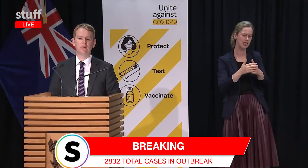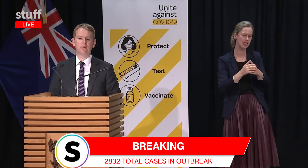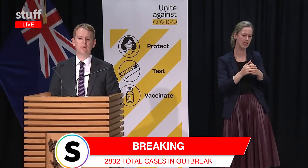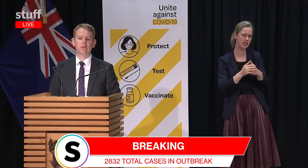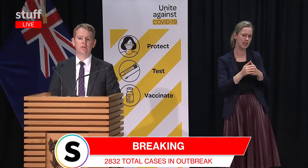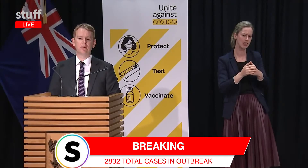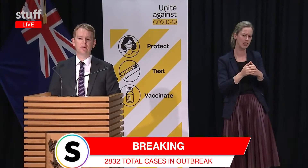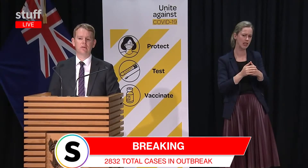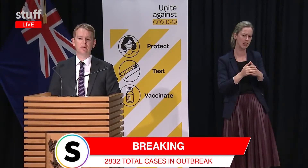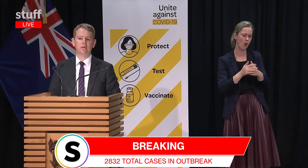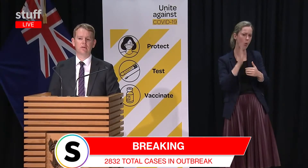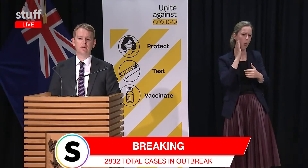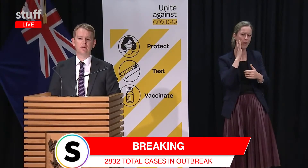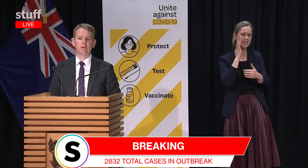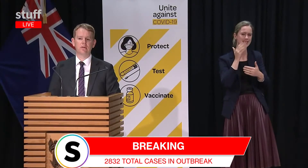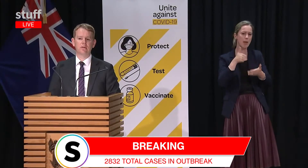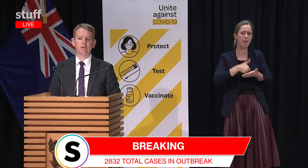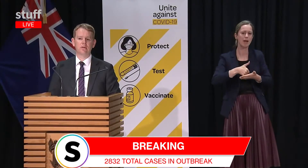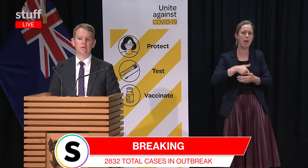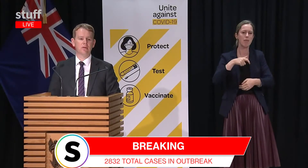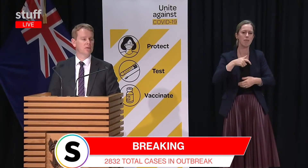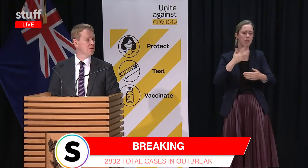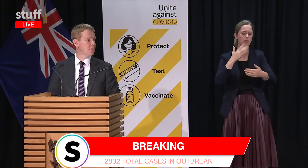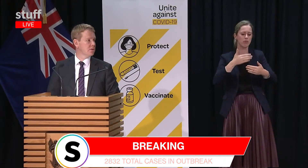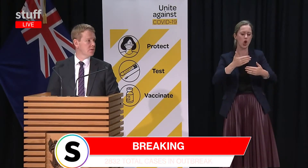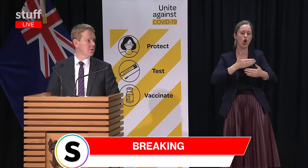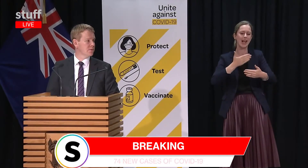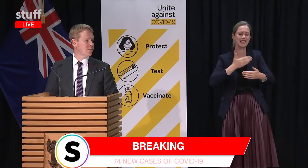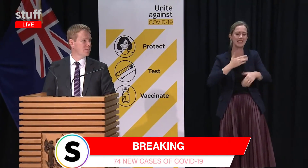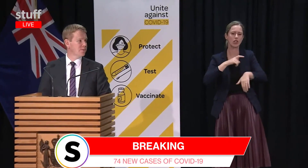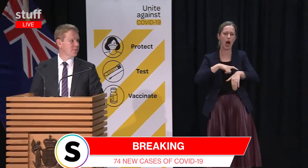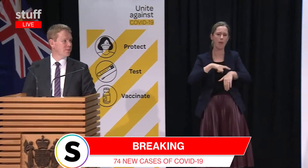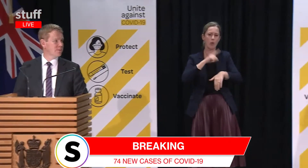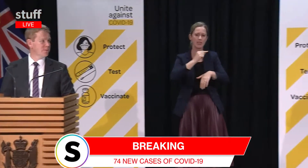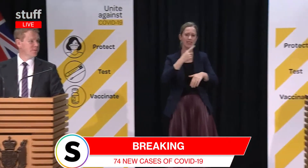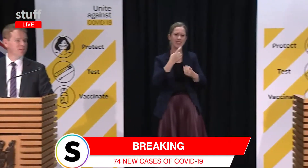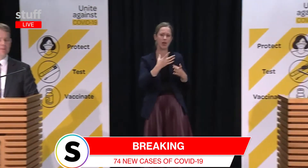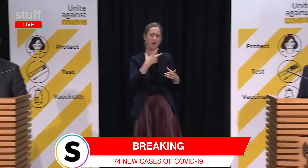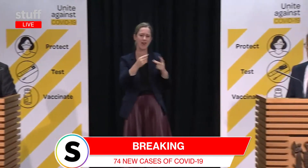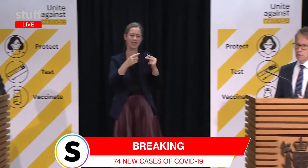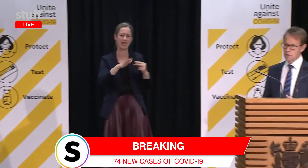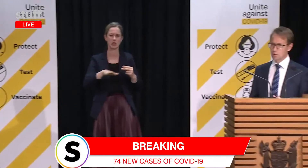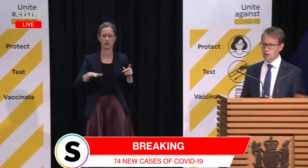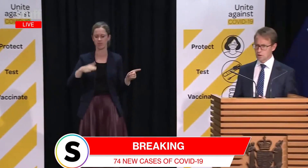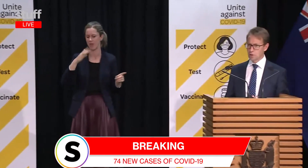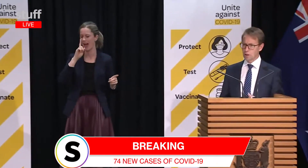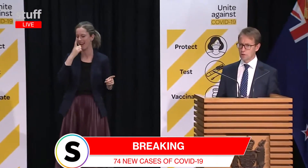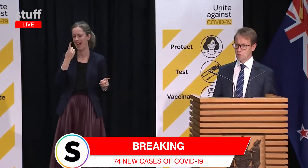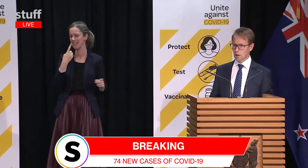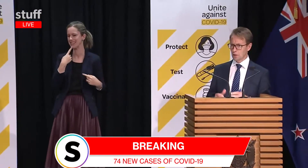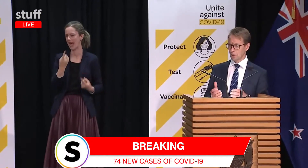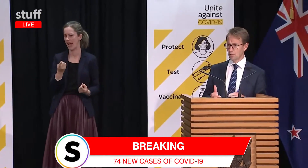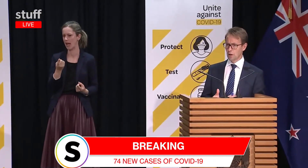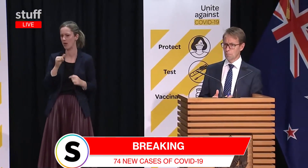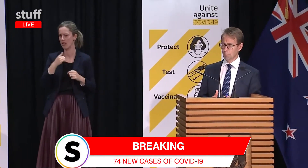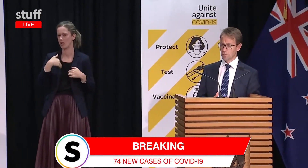amount of time when those jabs could start to be administered? I can't really give an estimate. We'll need to wait till we